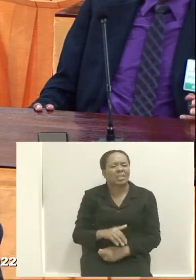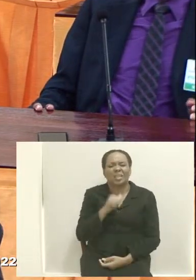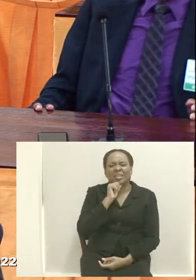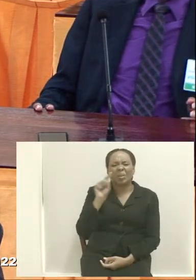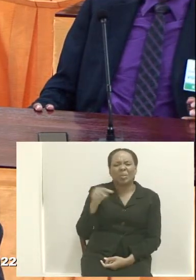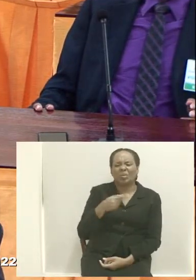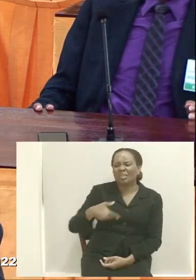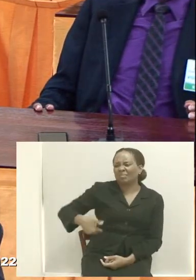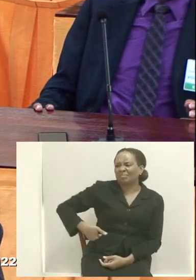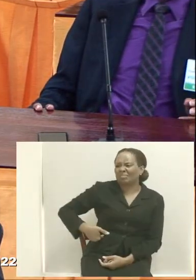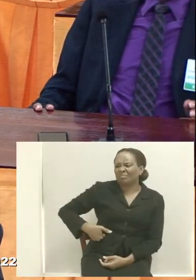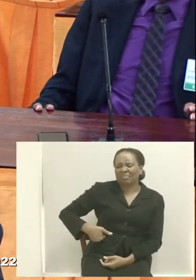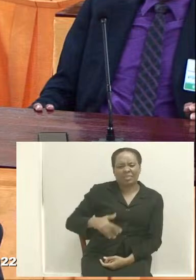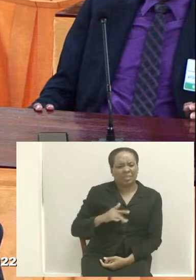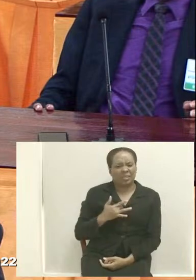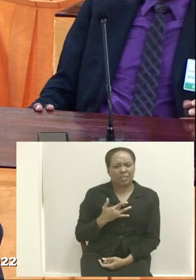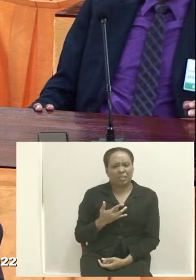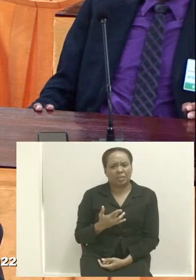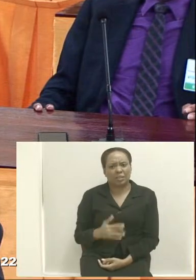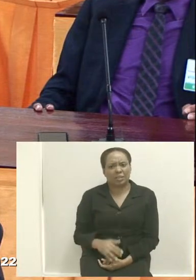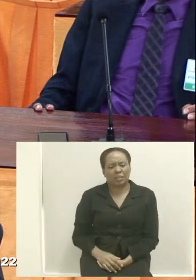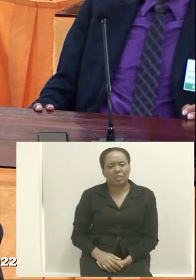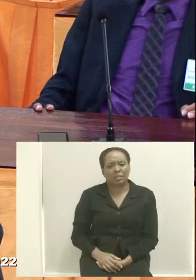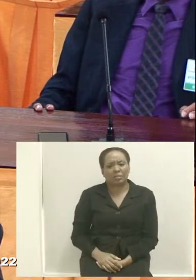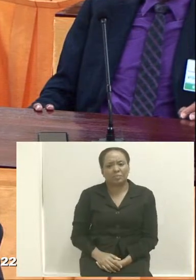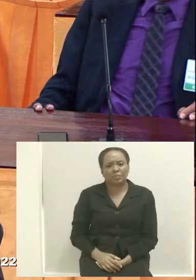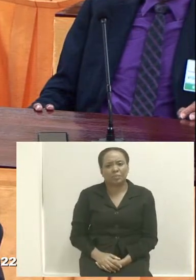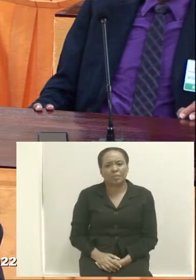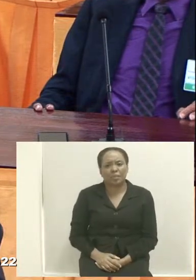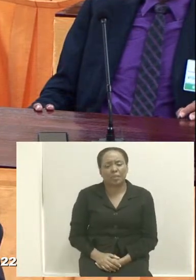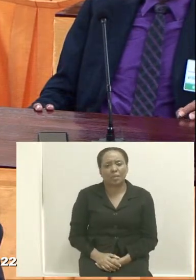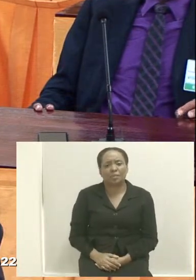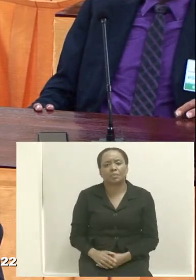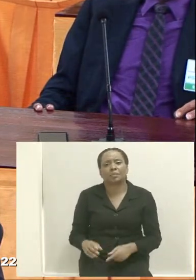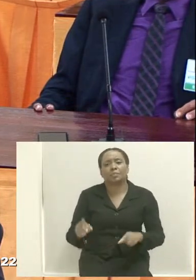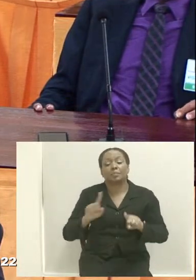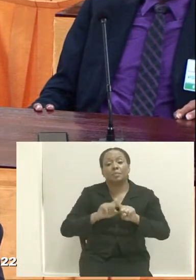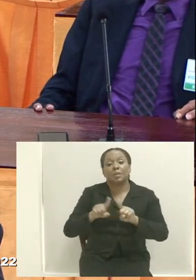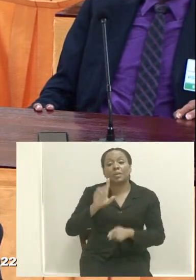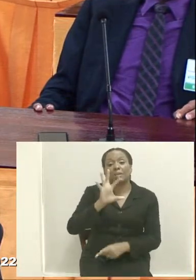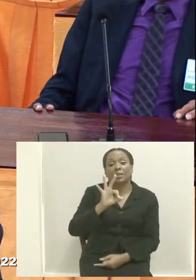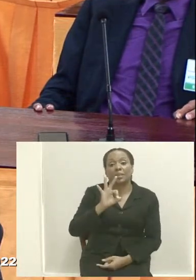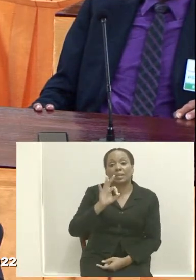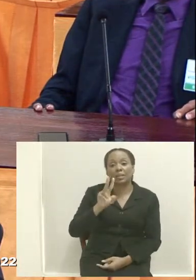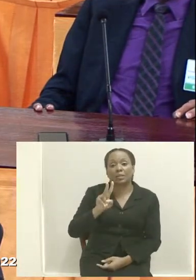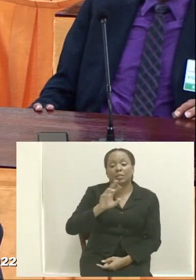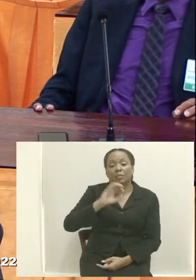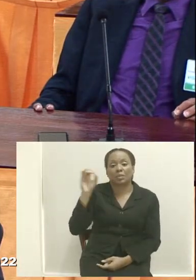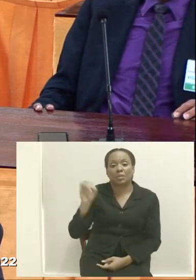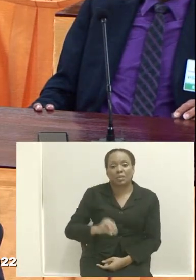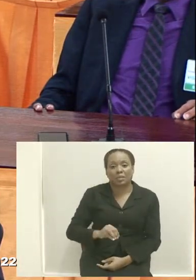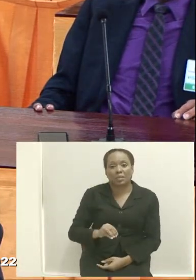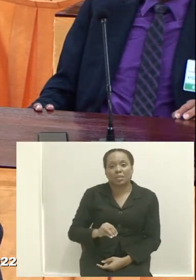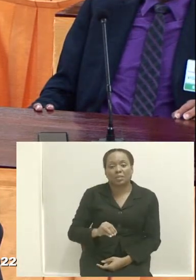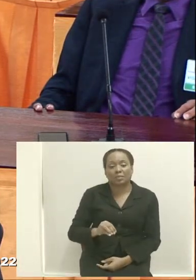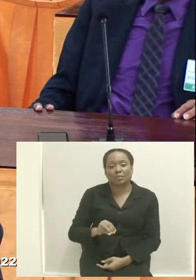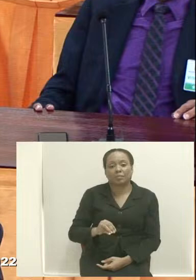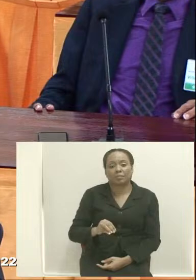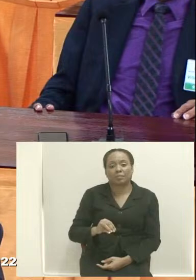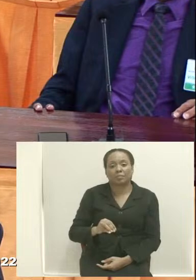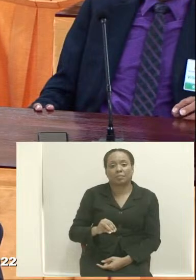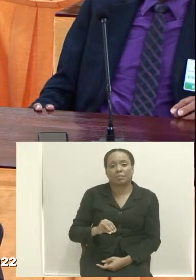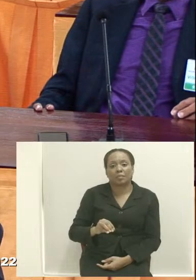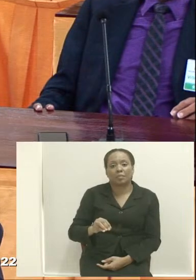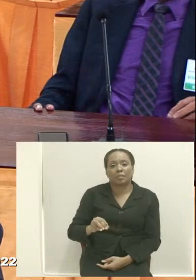92% of the enterprises in Barbados, the main concern is that their success is often blocked by access